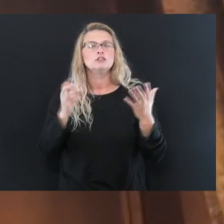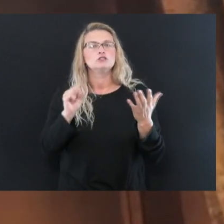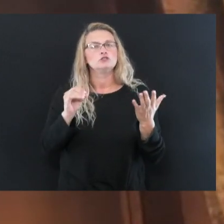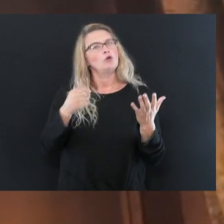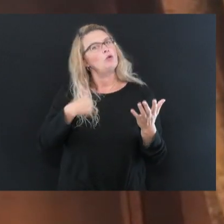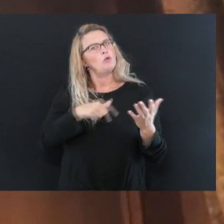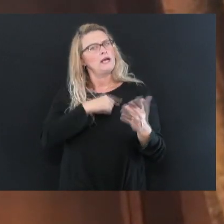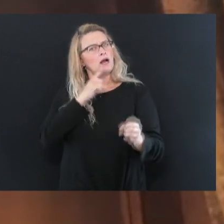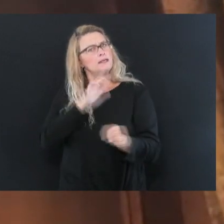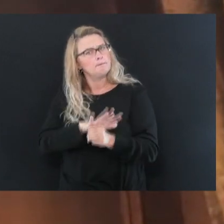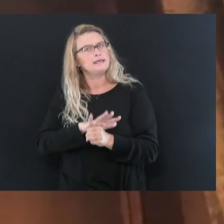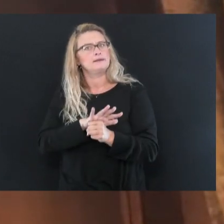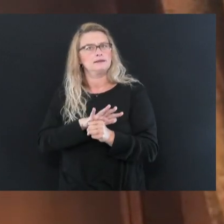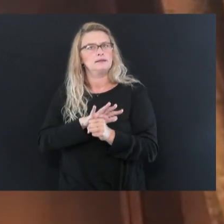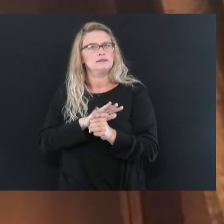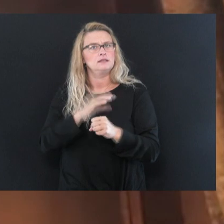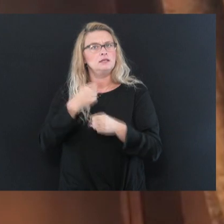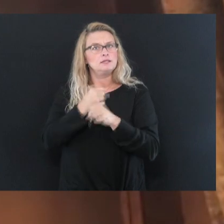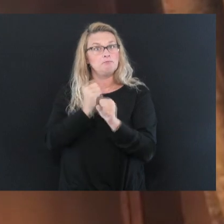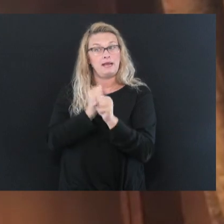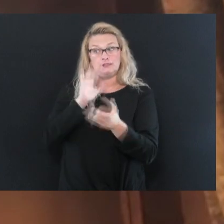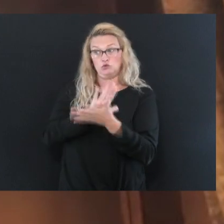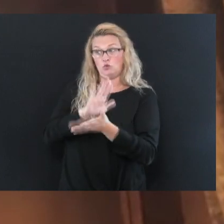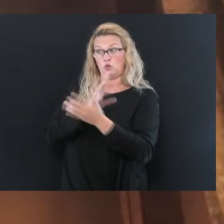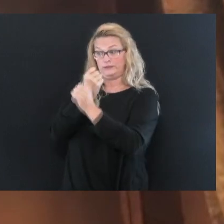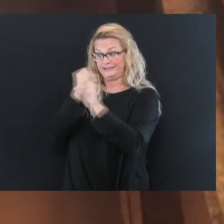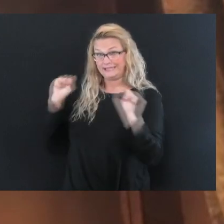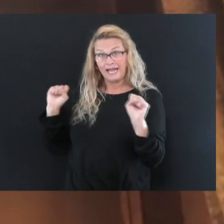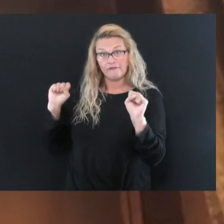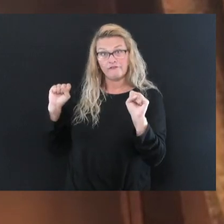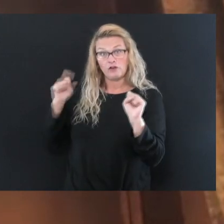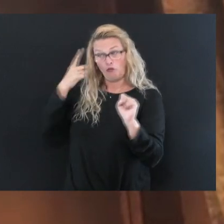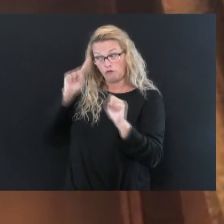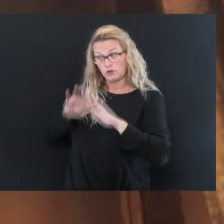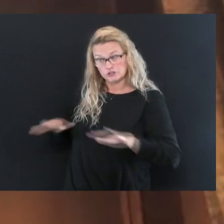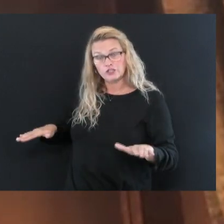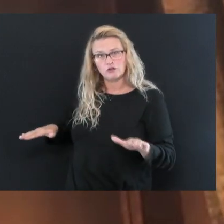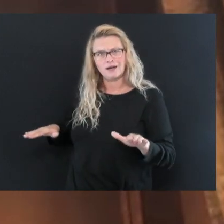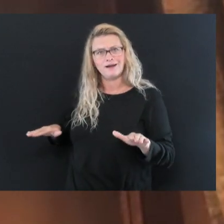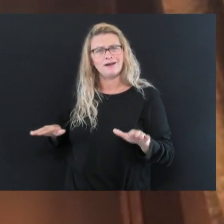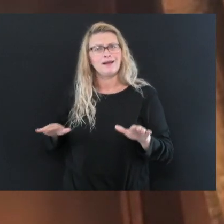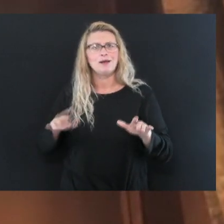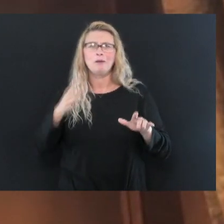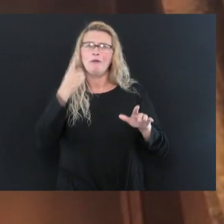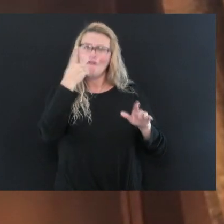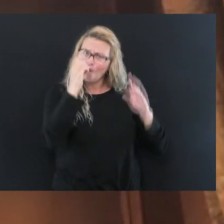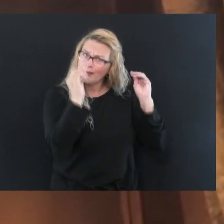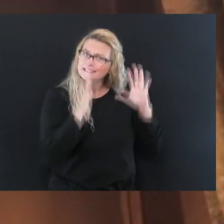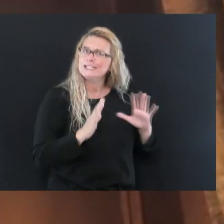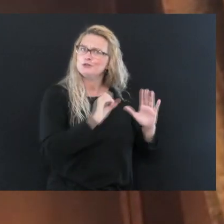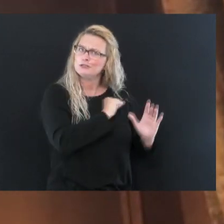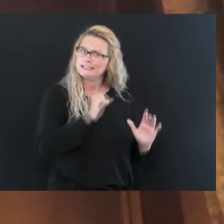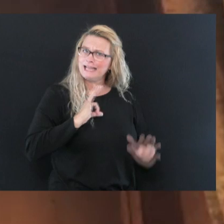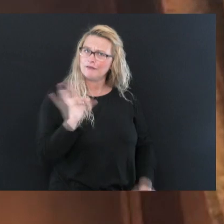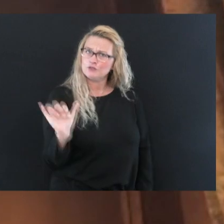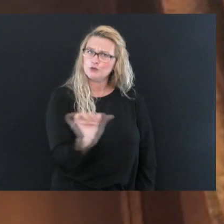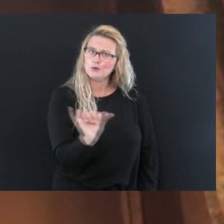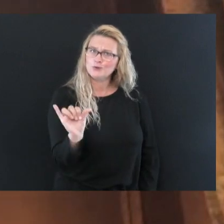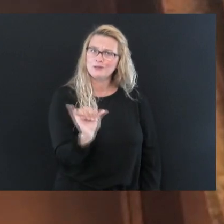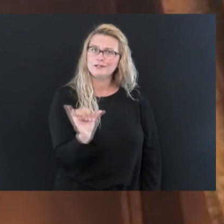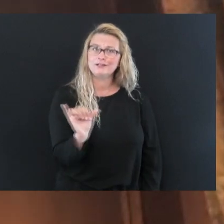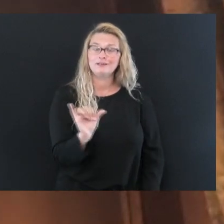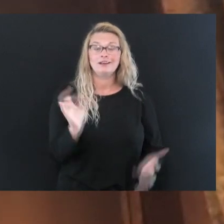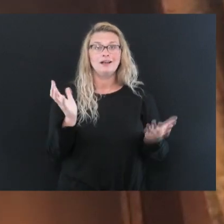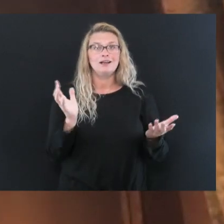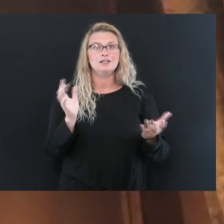committed to making schools safe, not just for children, but also for teachers and staff. And the way that we do